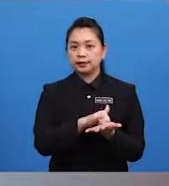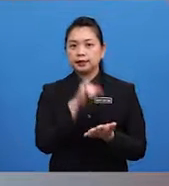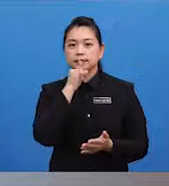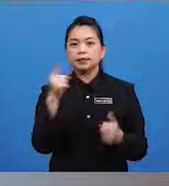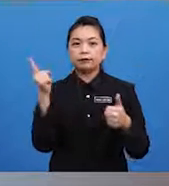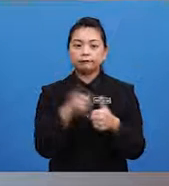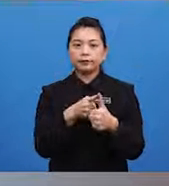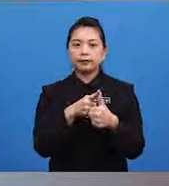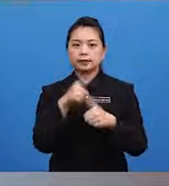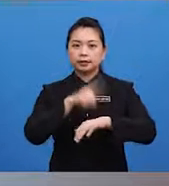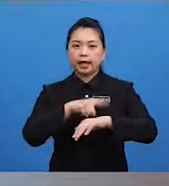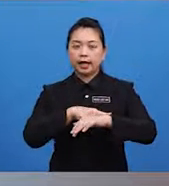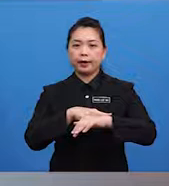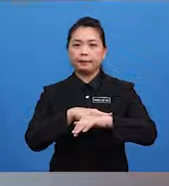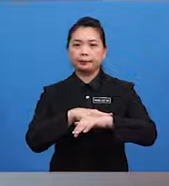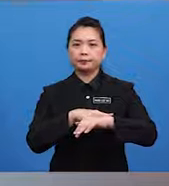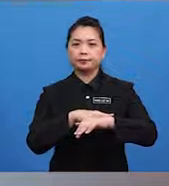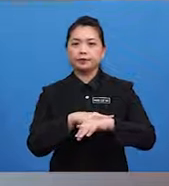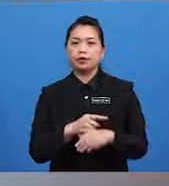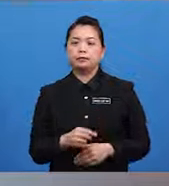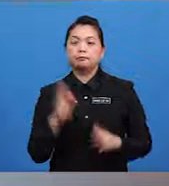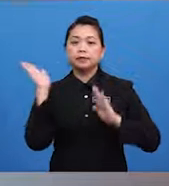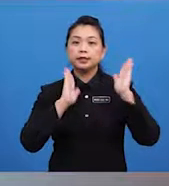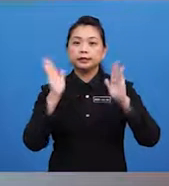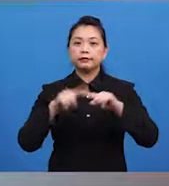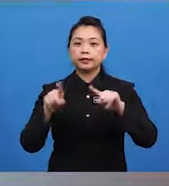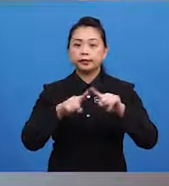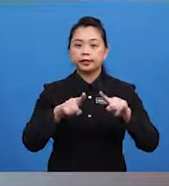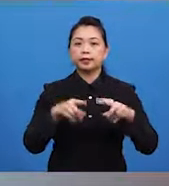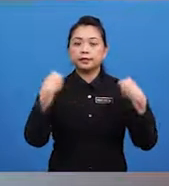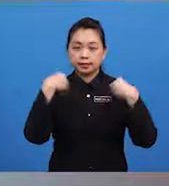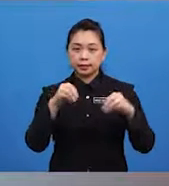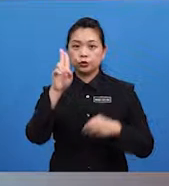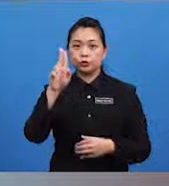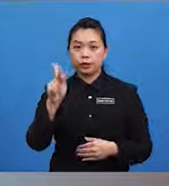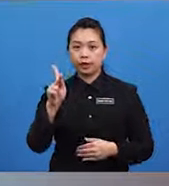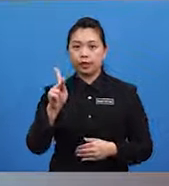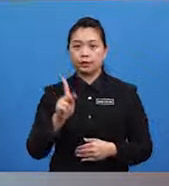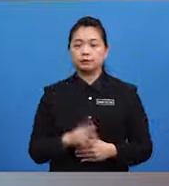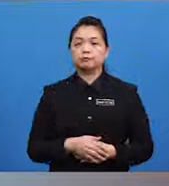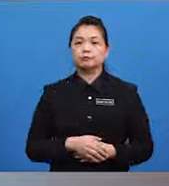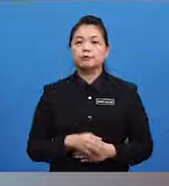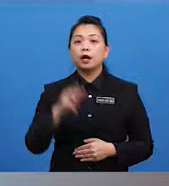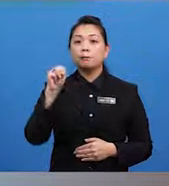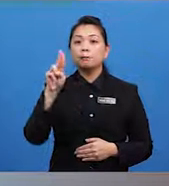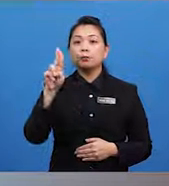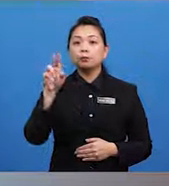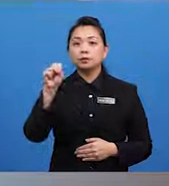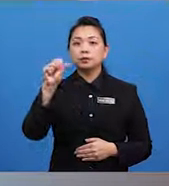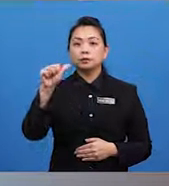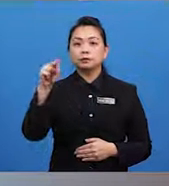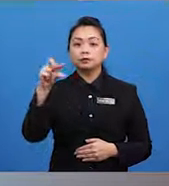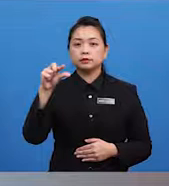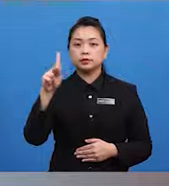variety has been on sale in the UK supermarket. Musang King durians are left to